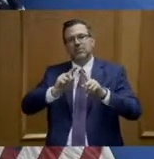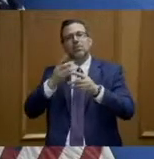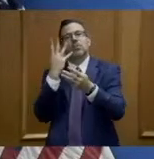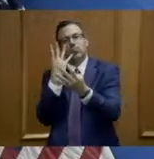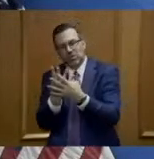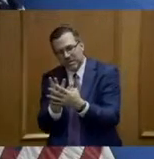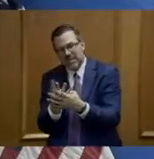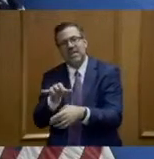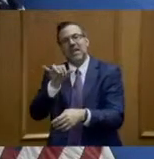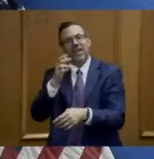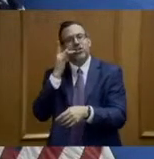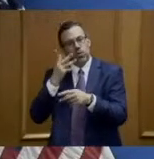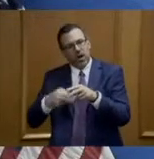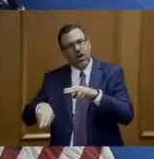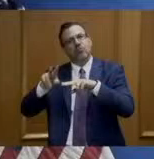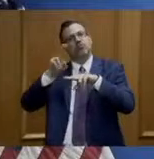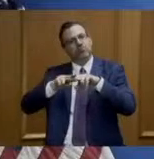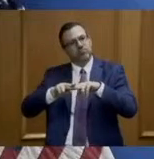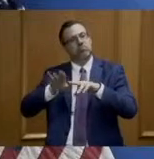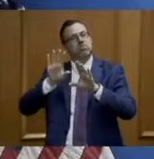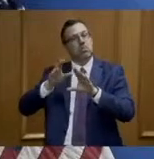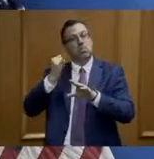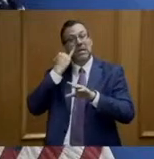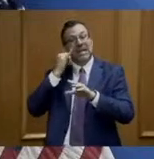then make decisions as a result of that.